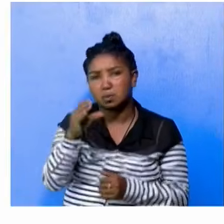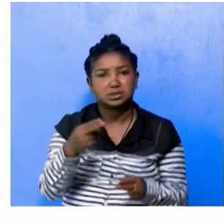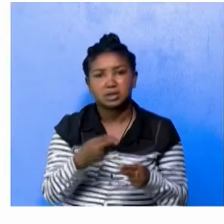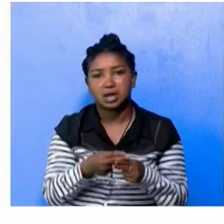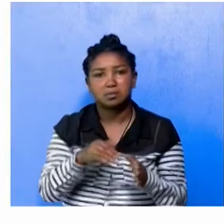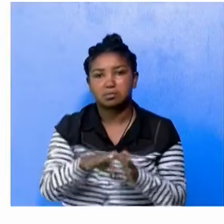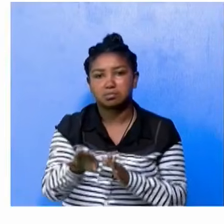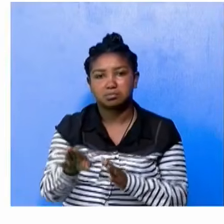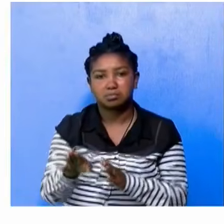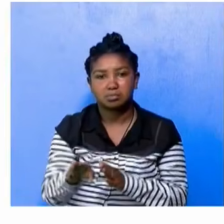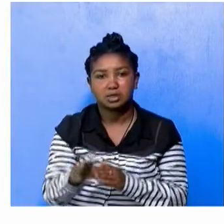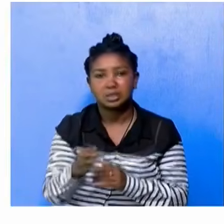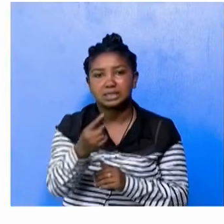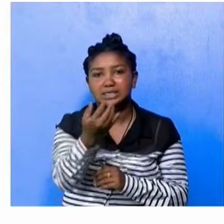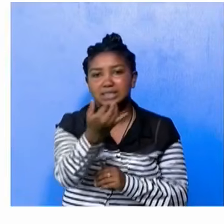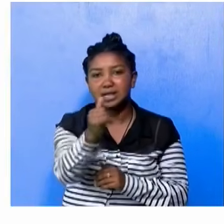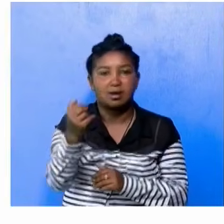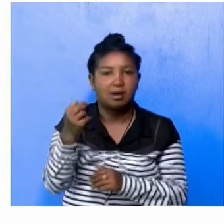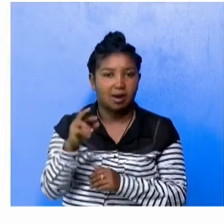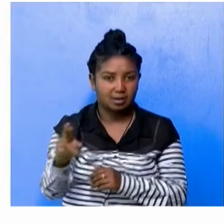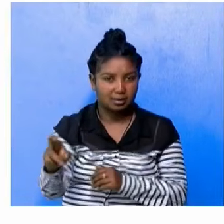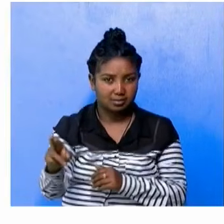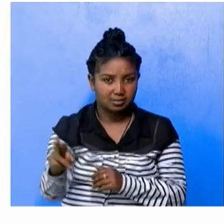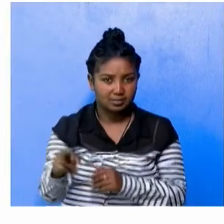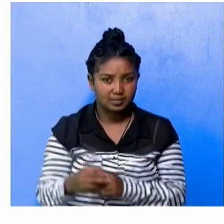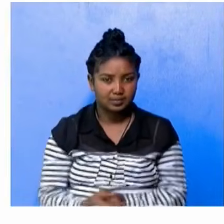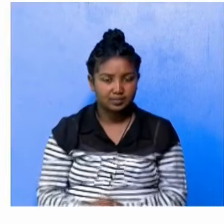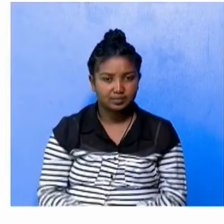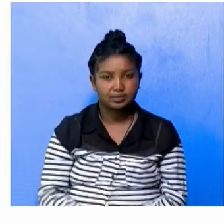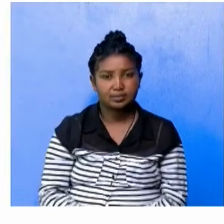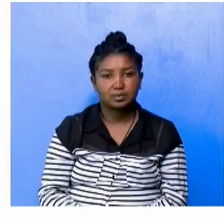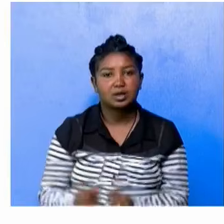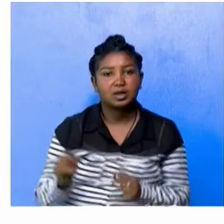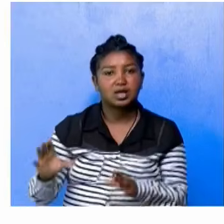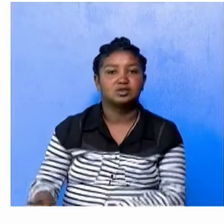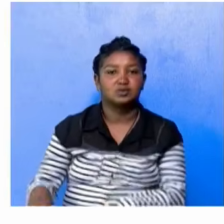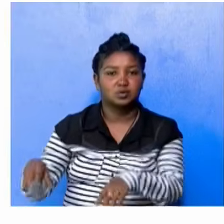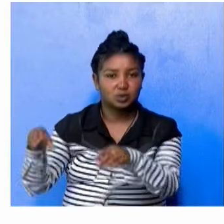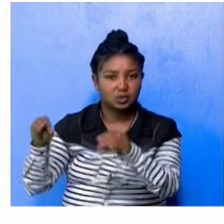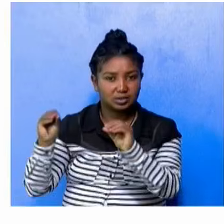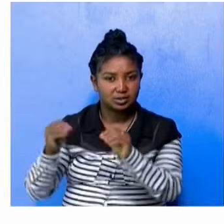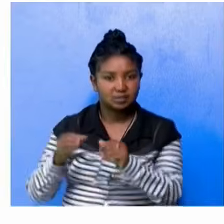They are, okay? They are students.